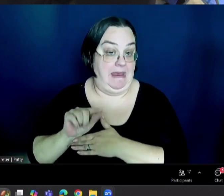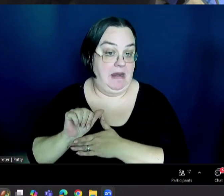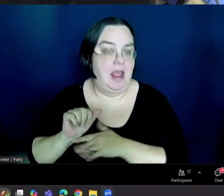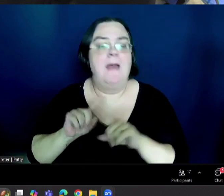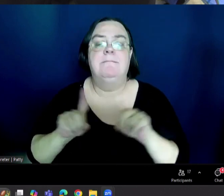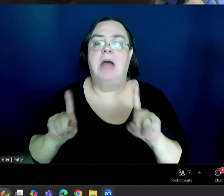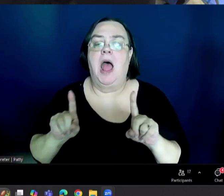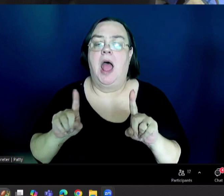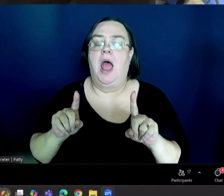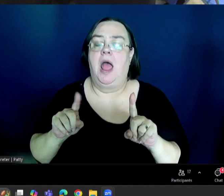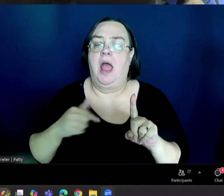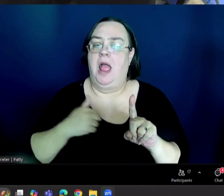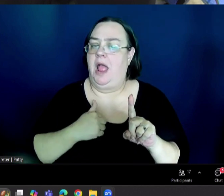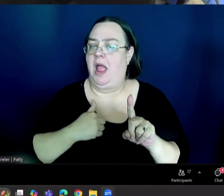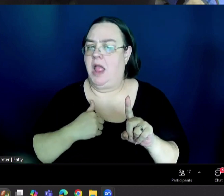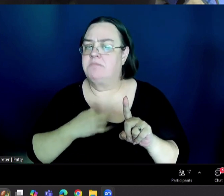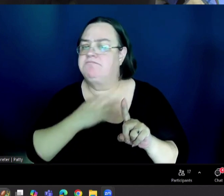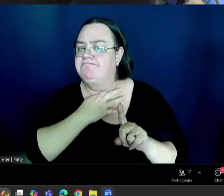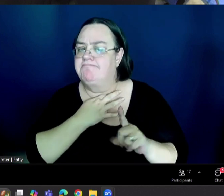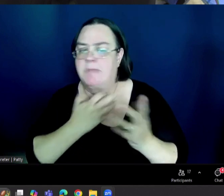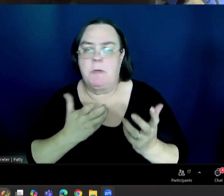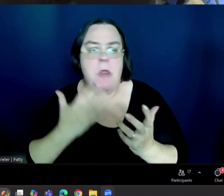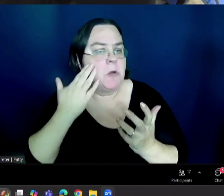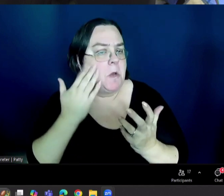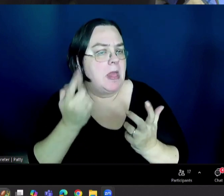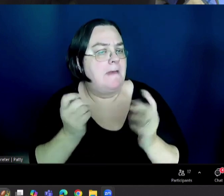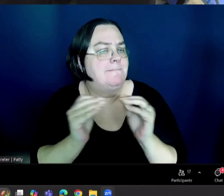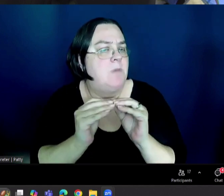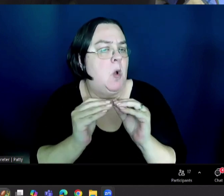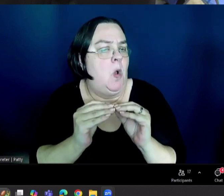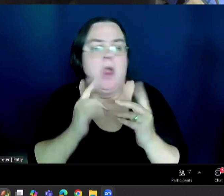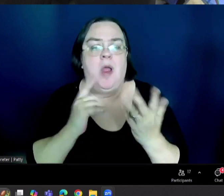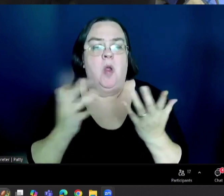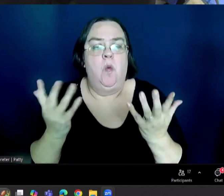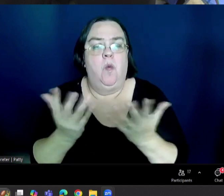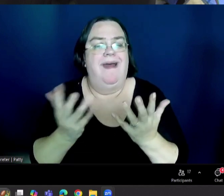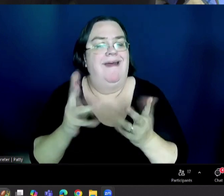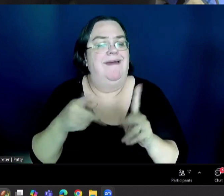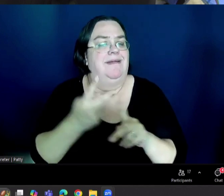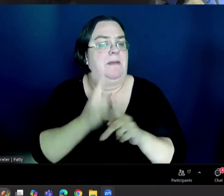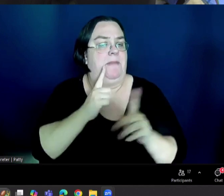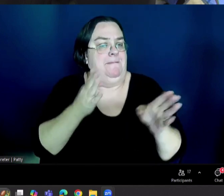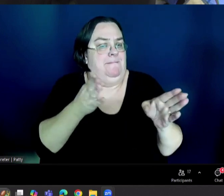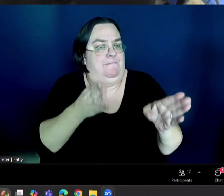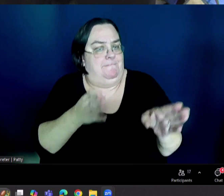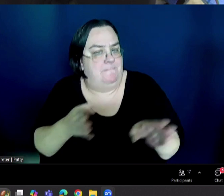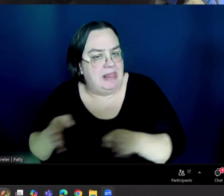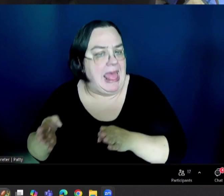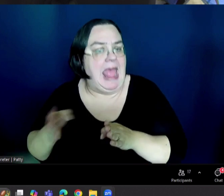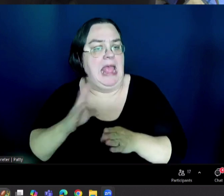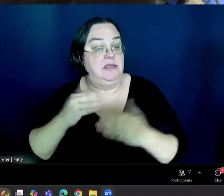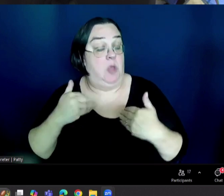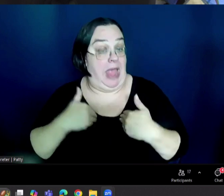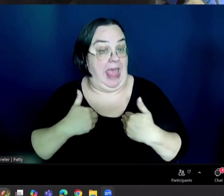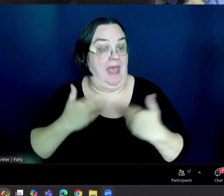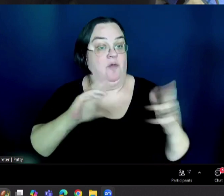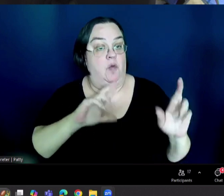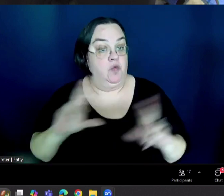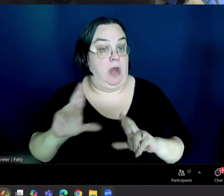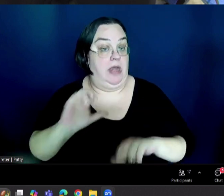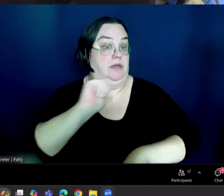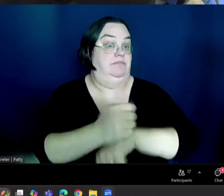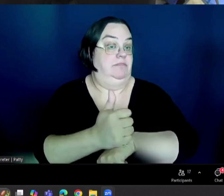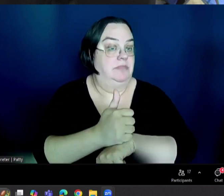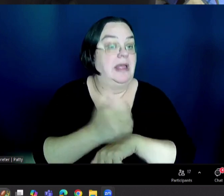what I would like to hear is a little bit more about what sort of plans do you have in place for